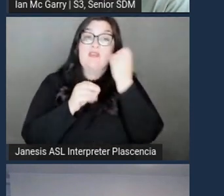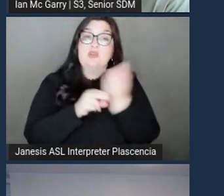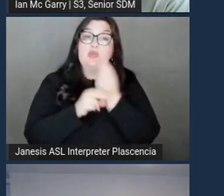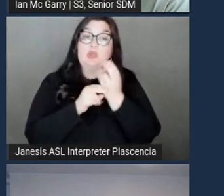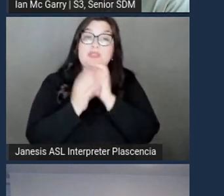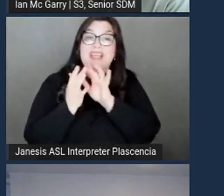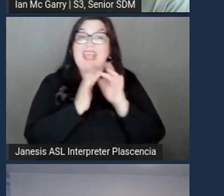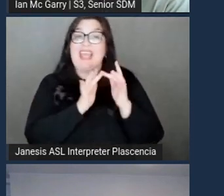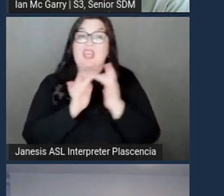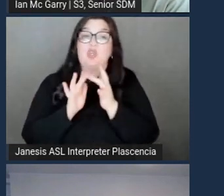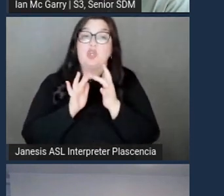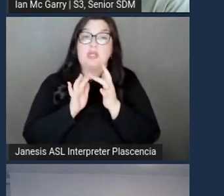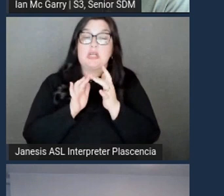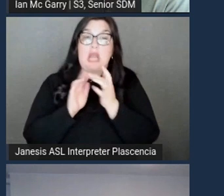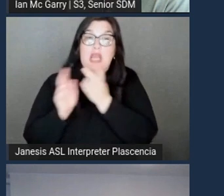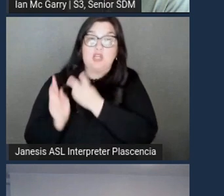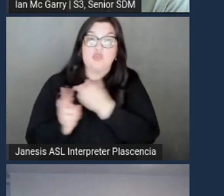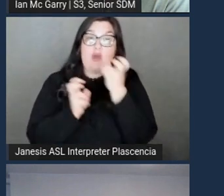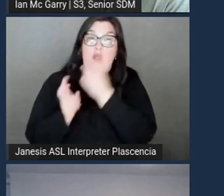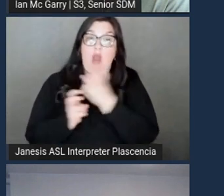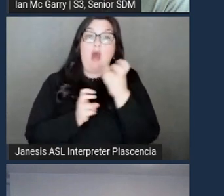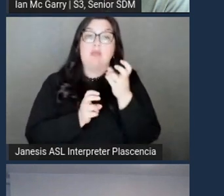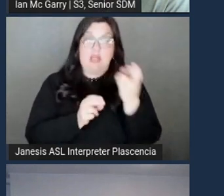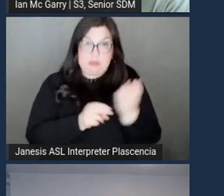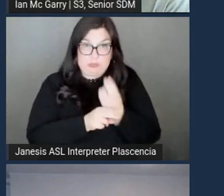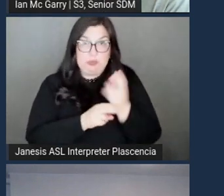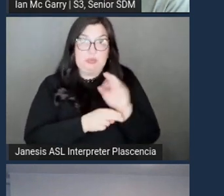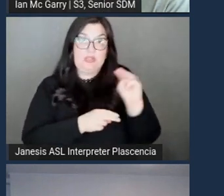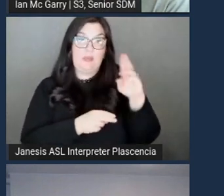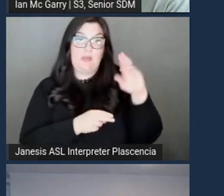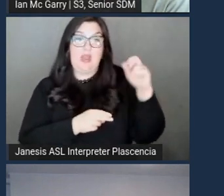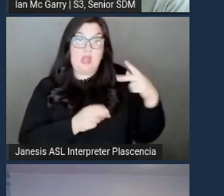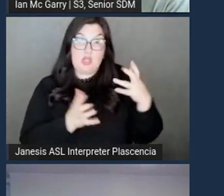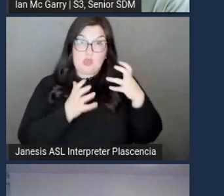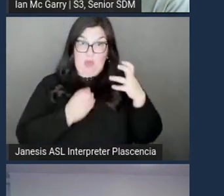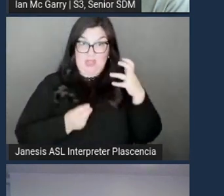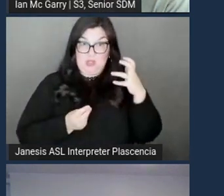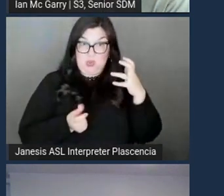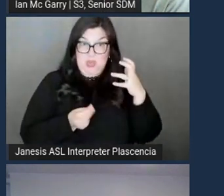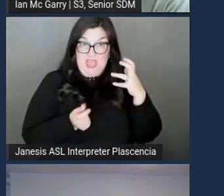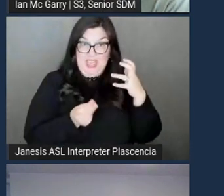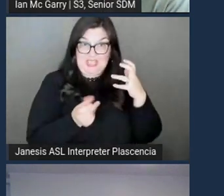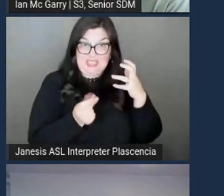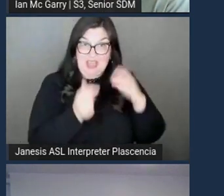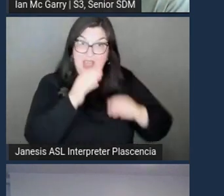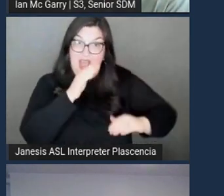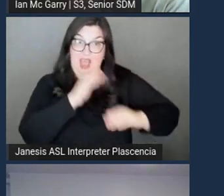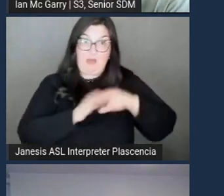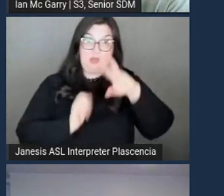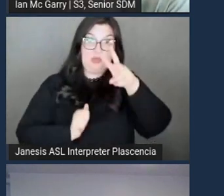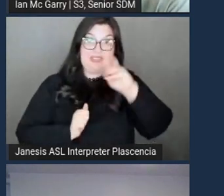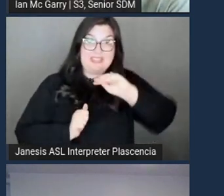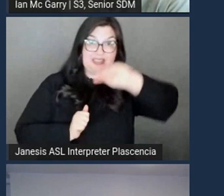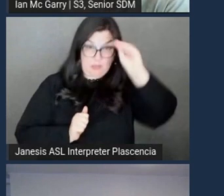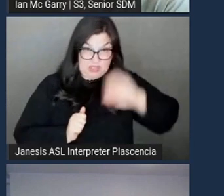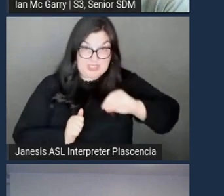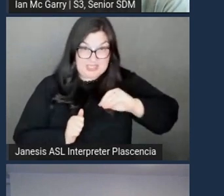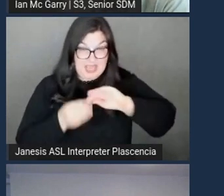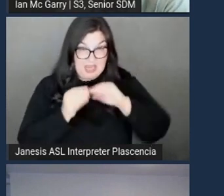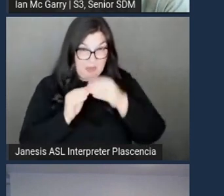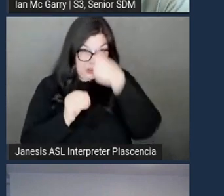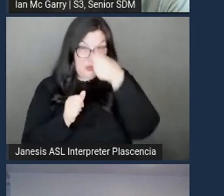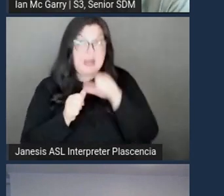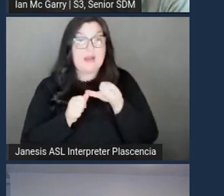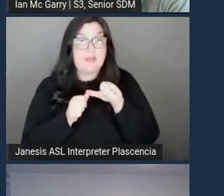uploads through this multi-region access point and want us to accelerate that up to that 60% number that we talked about, there's an